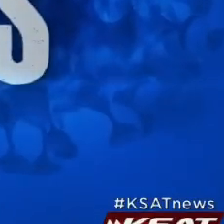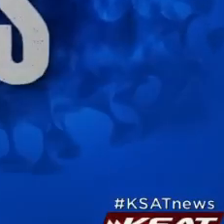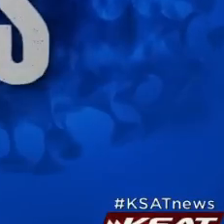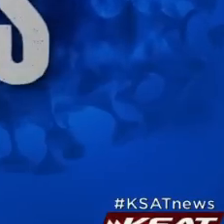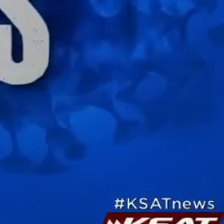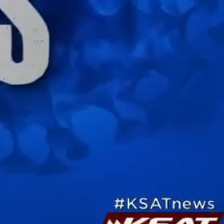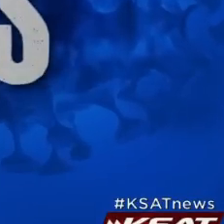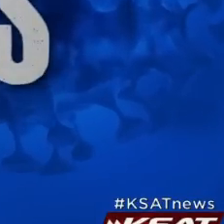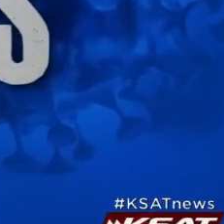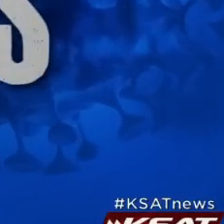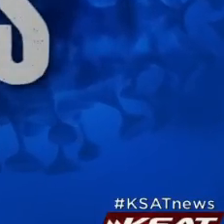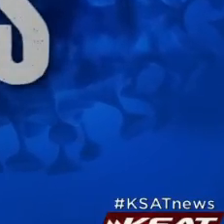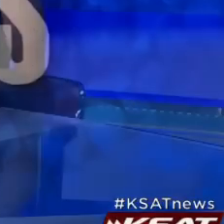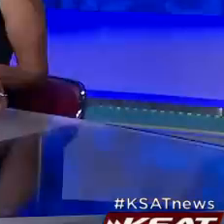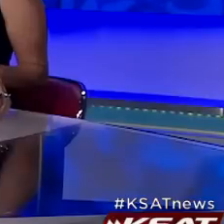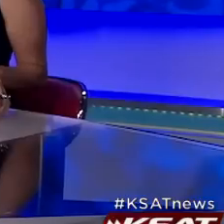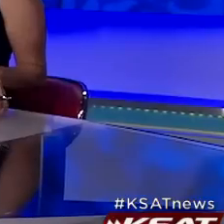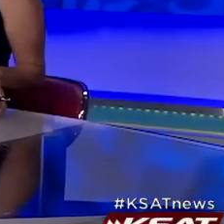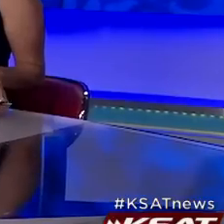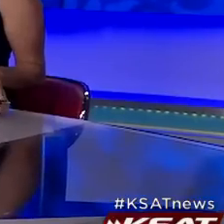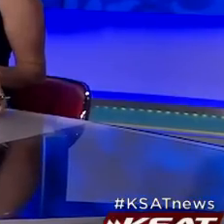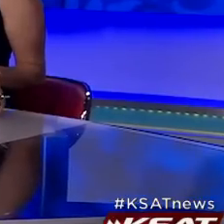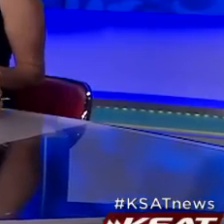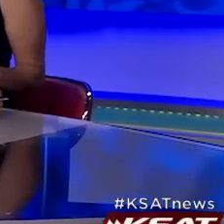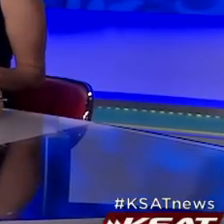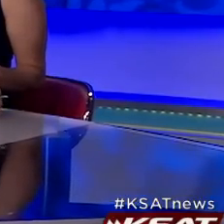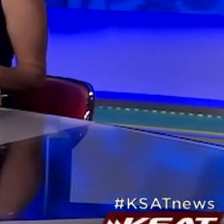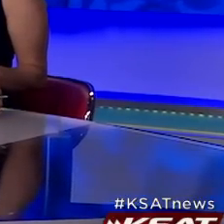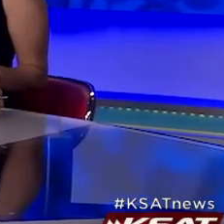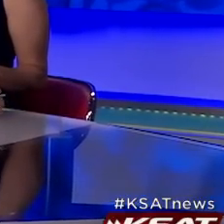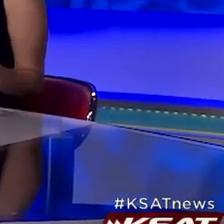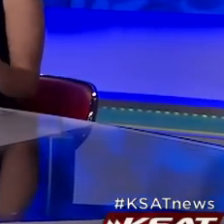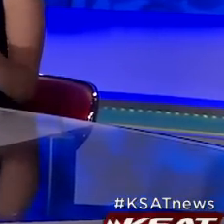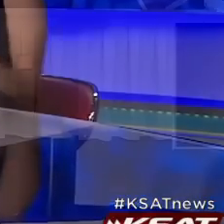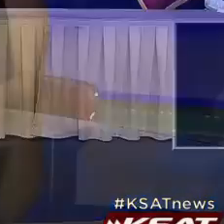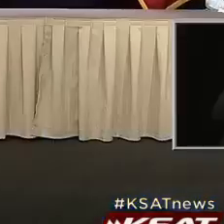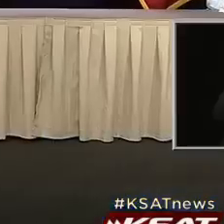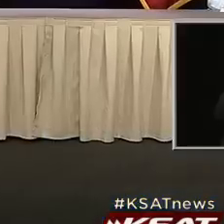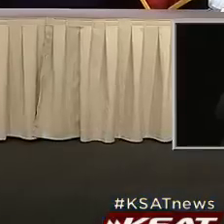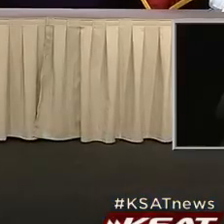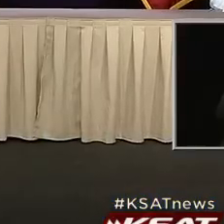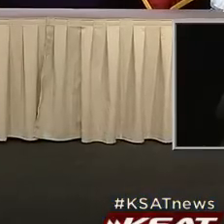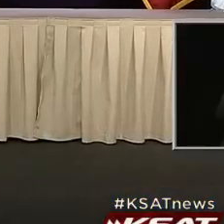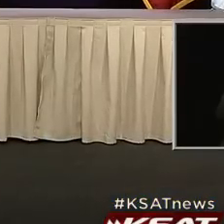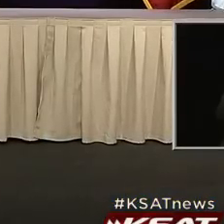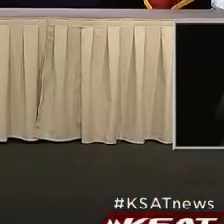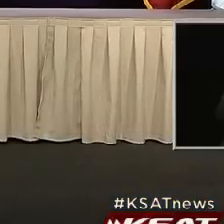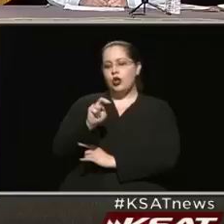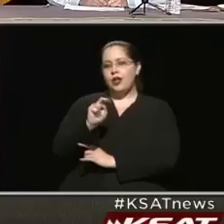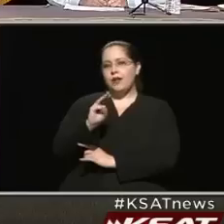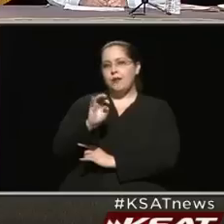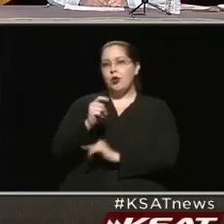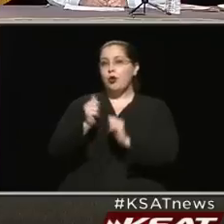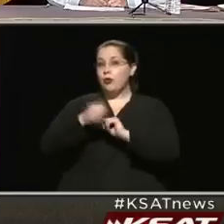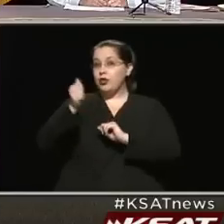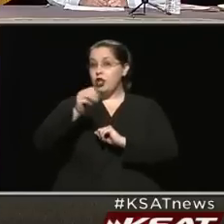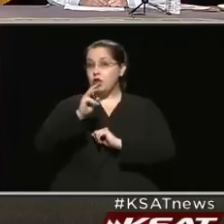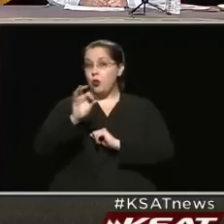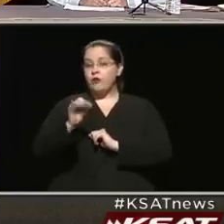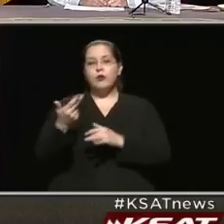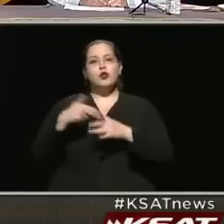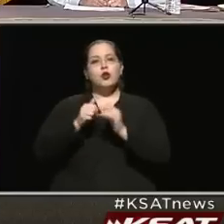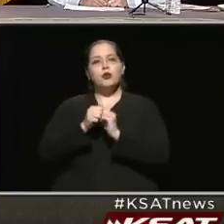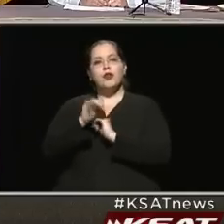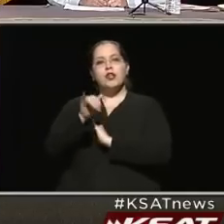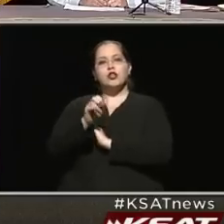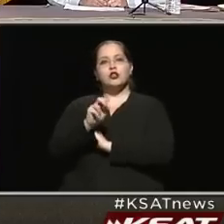Well, we made it through another week. It is Friday, and city and county briefing is about to take place here shortly. Let's listen in. We're joined by Jennifer